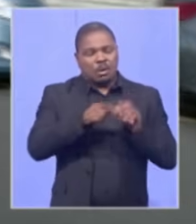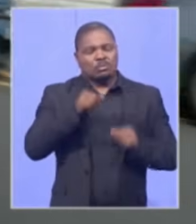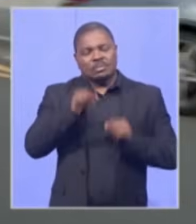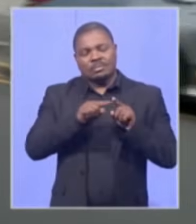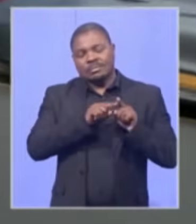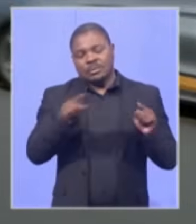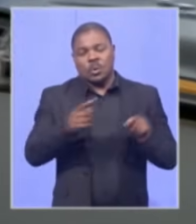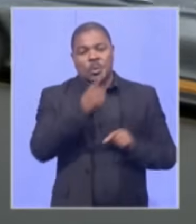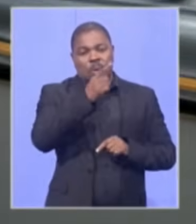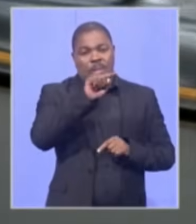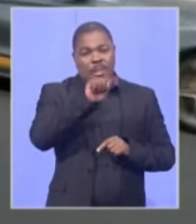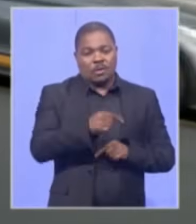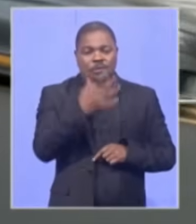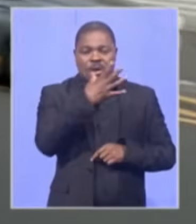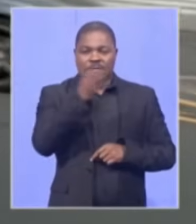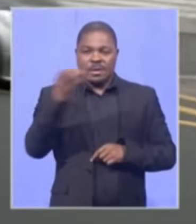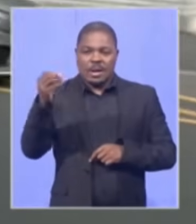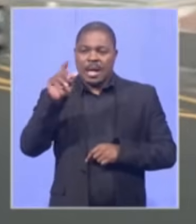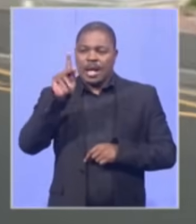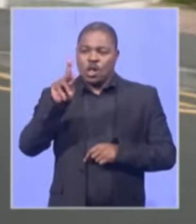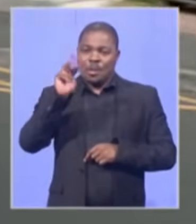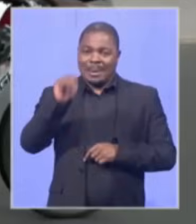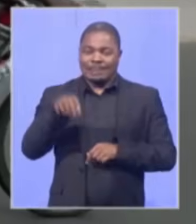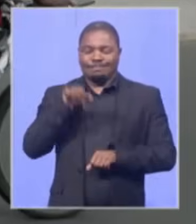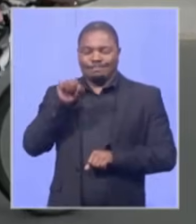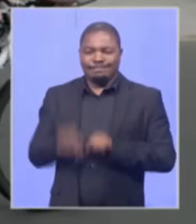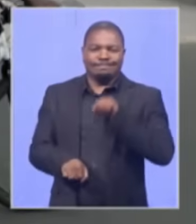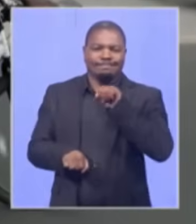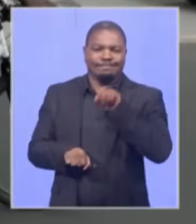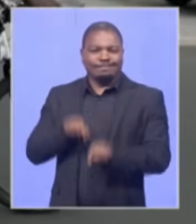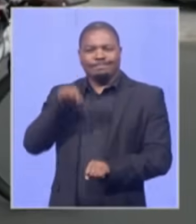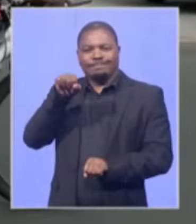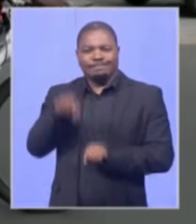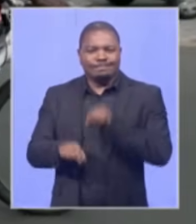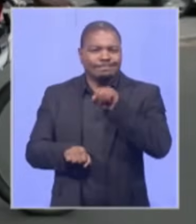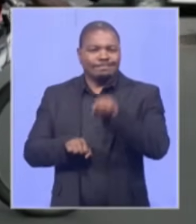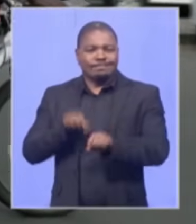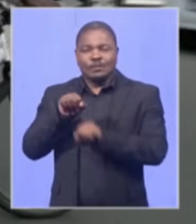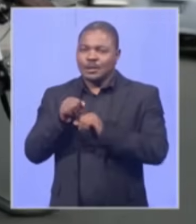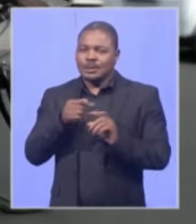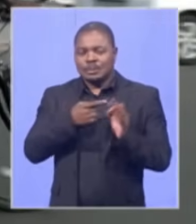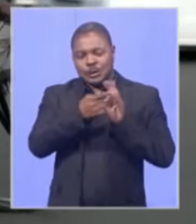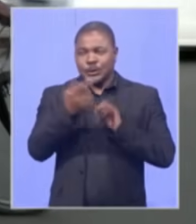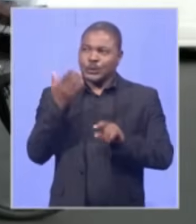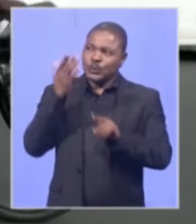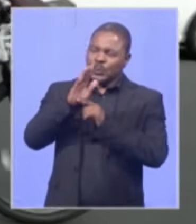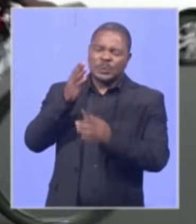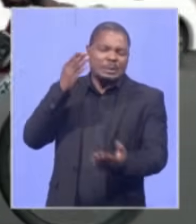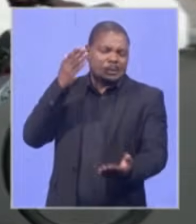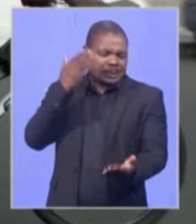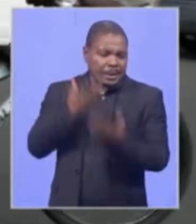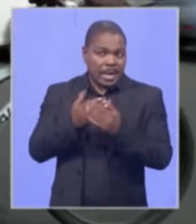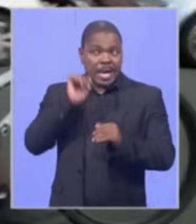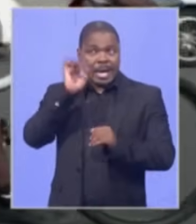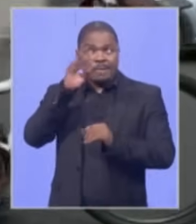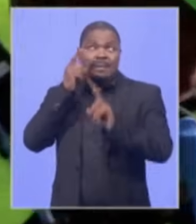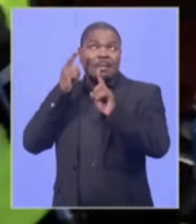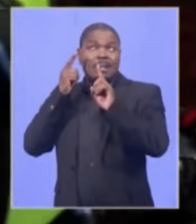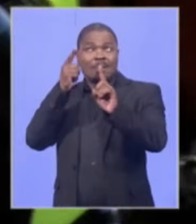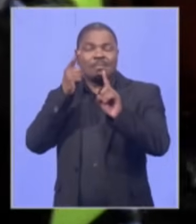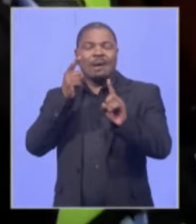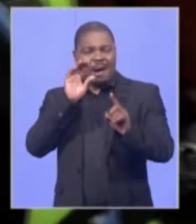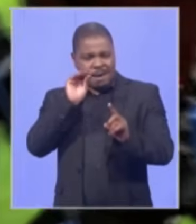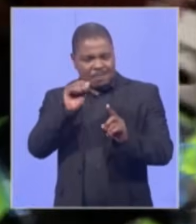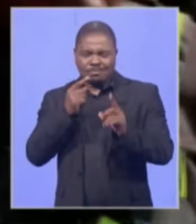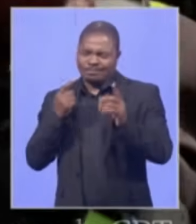tše 1,500 ka dipaesekele. E fela ba laeditše gore tšohle di a kgonagala fela ka maikemišetšo.